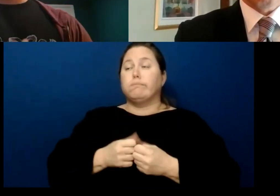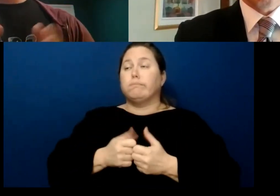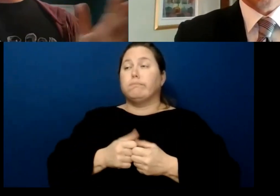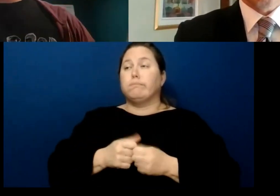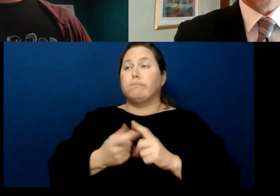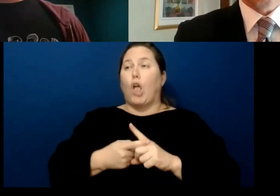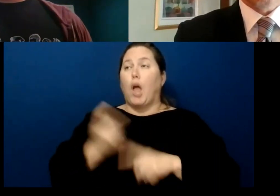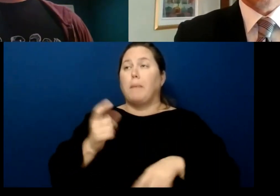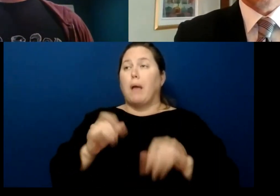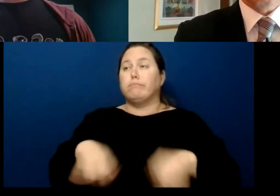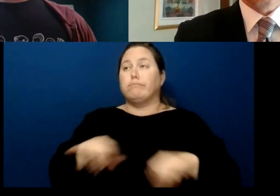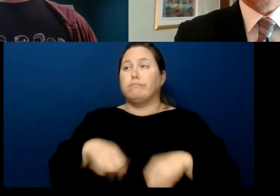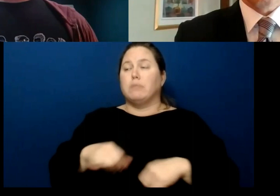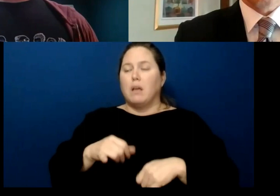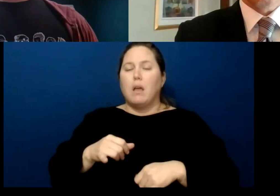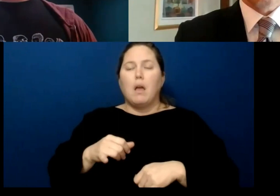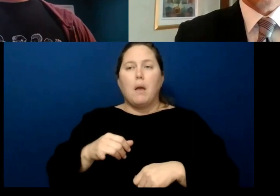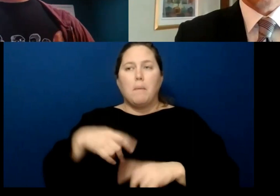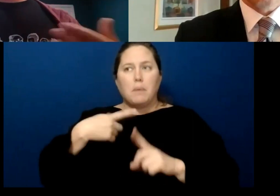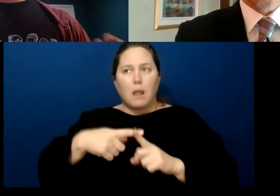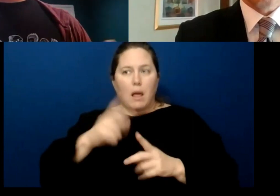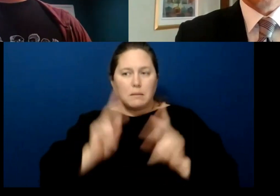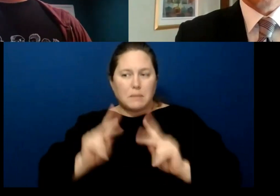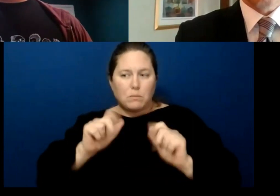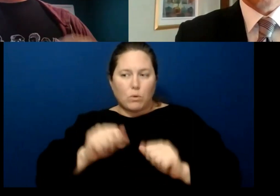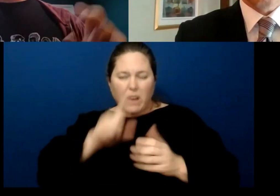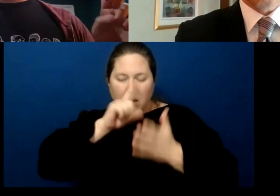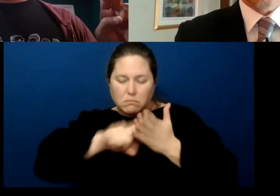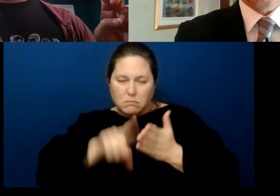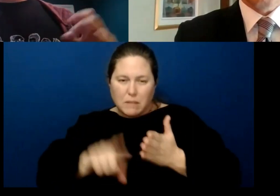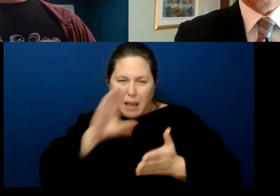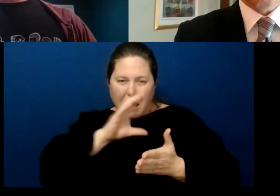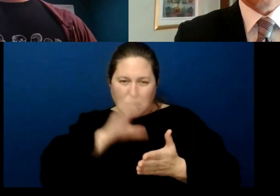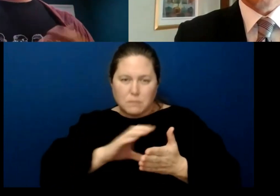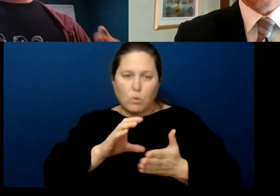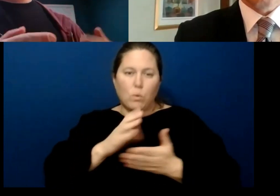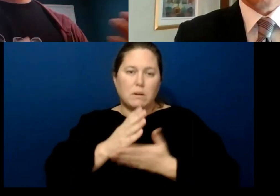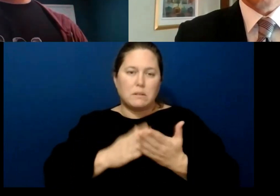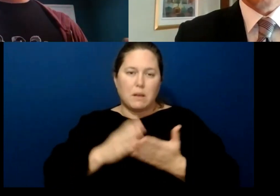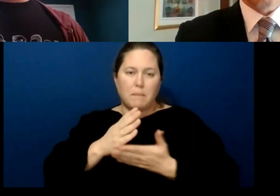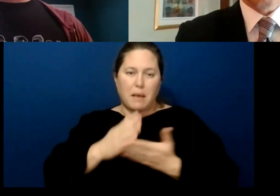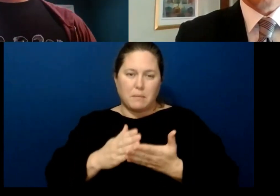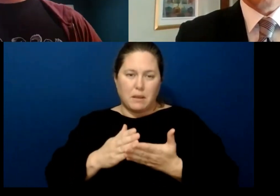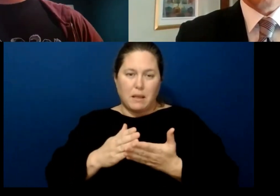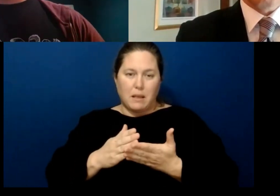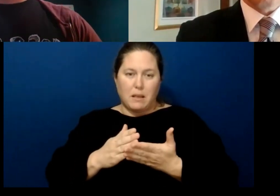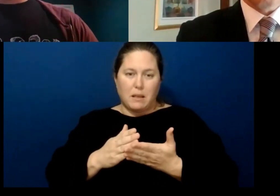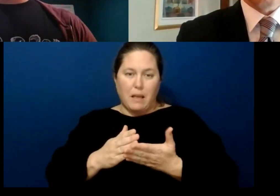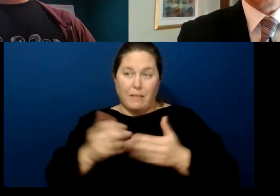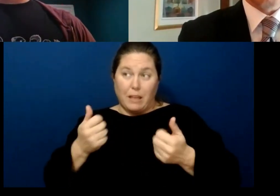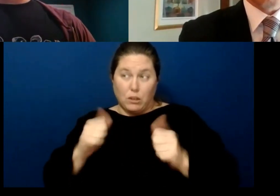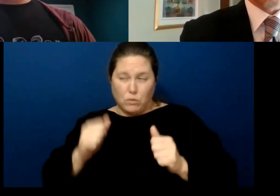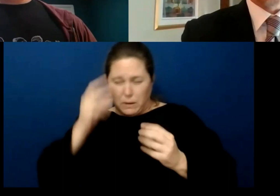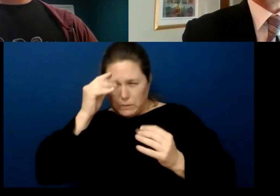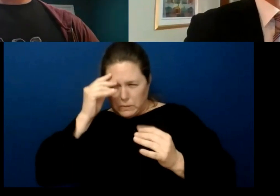general to explore different aspects of the game and try and figure out within the game how to best accomplish whatever that